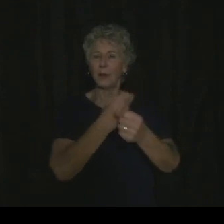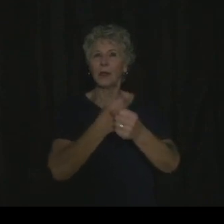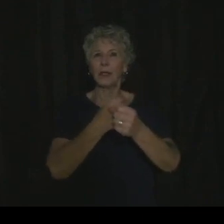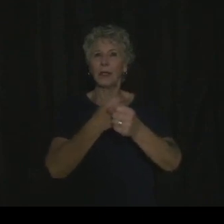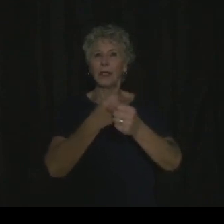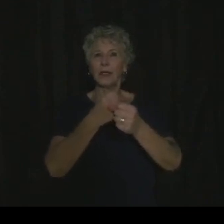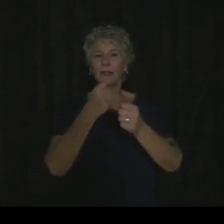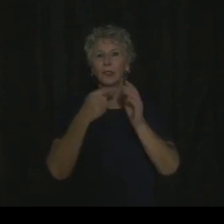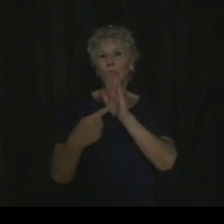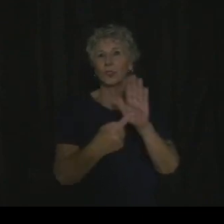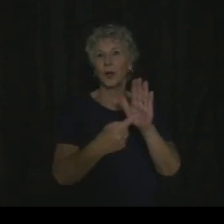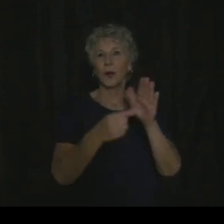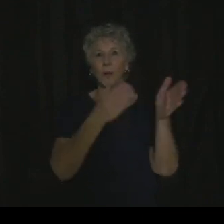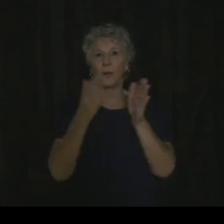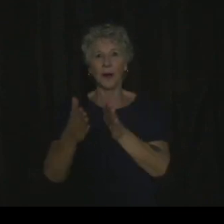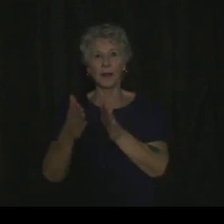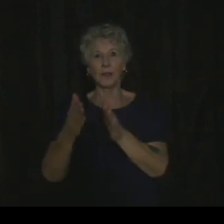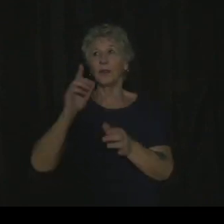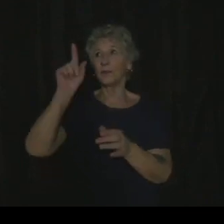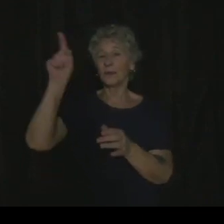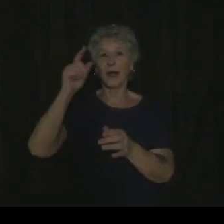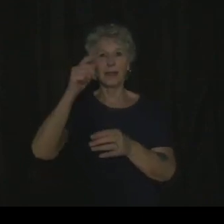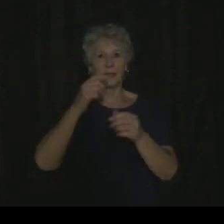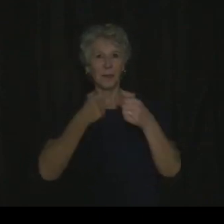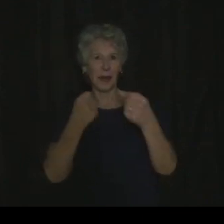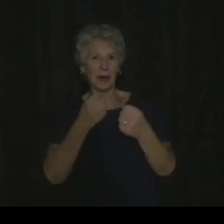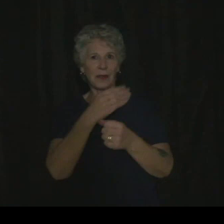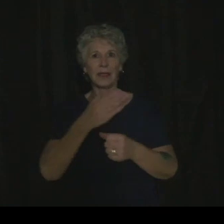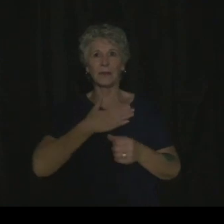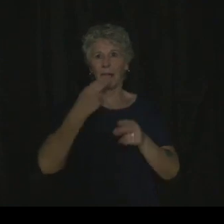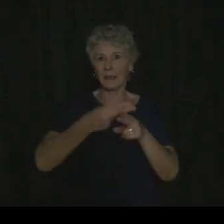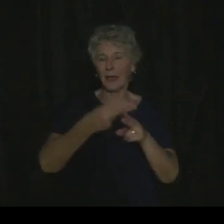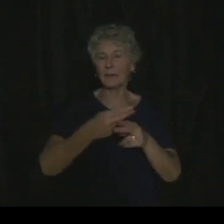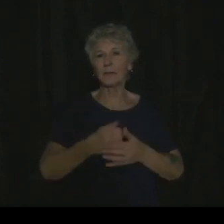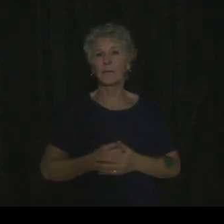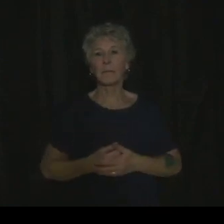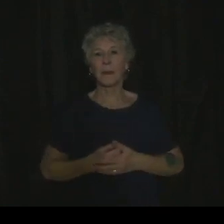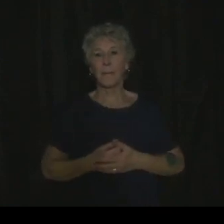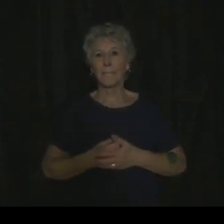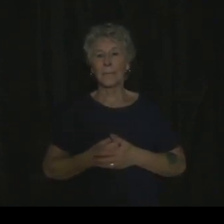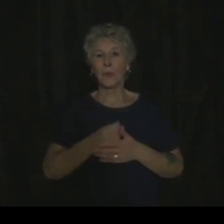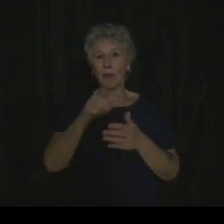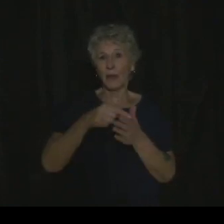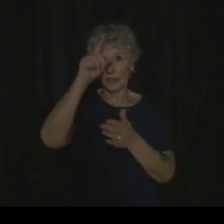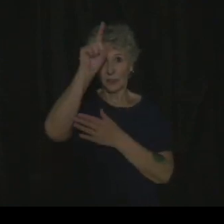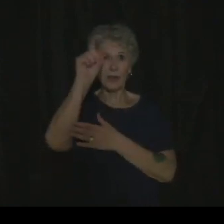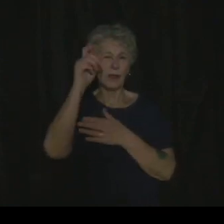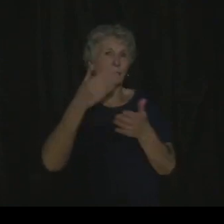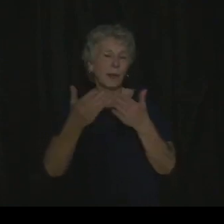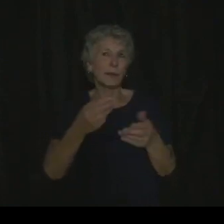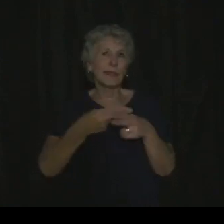he might show my power and my name. In other words, this Pharaoh, who was